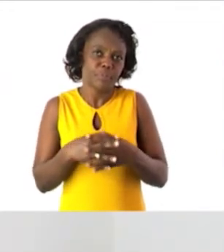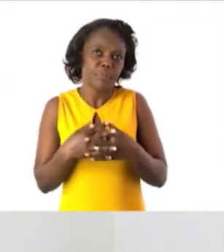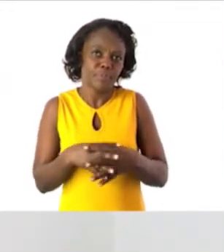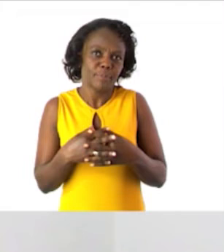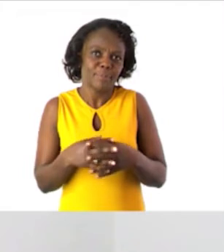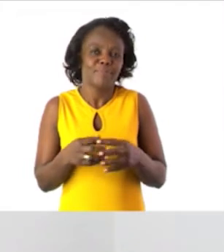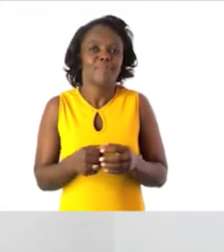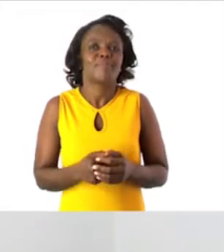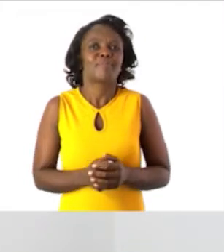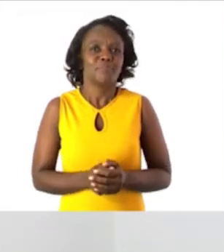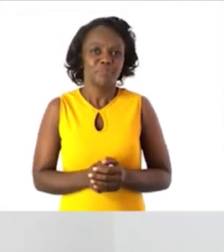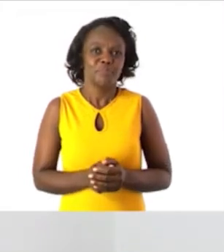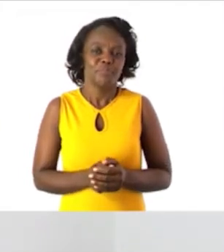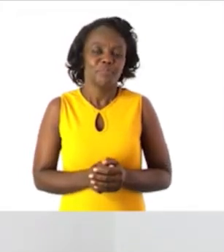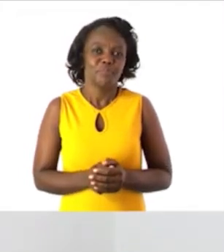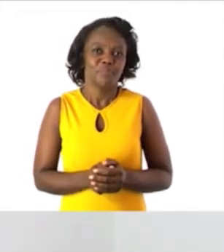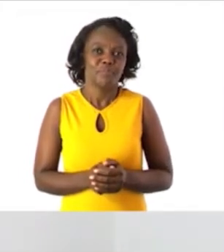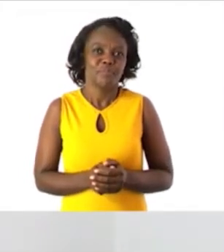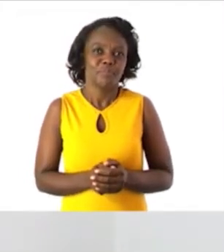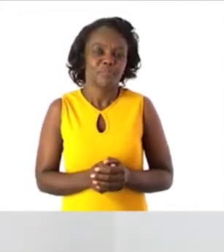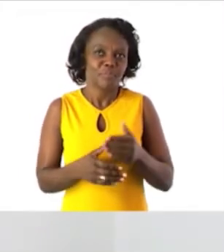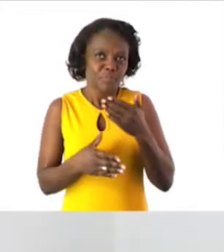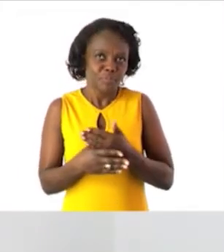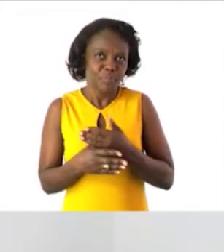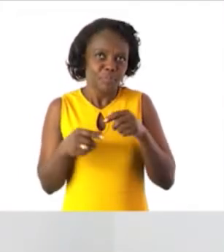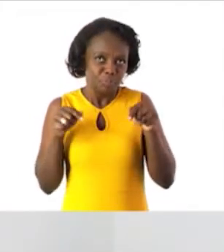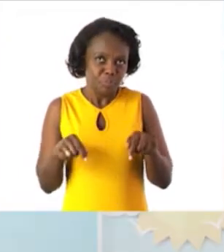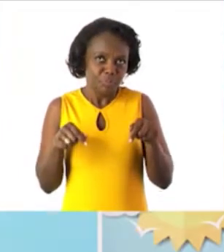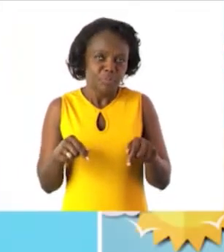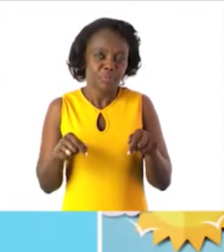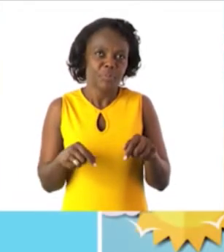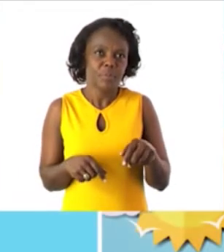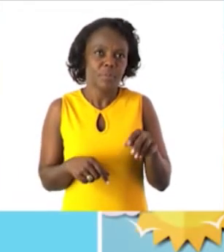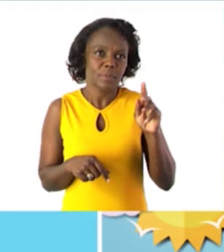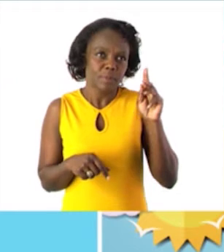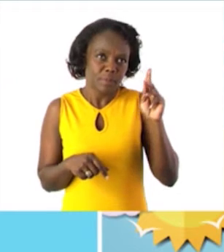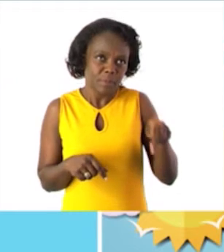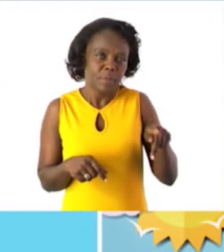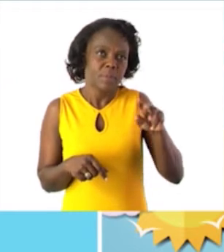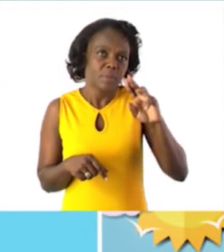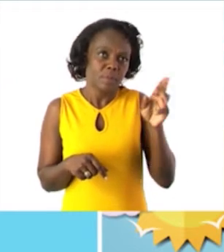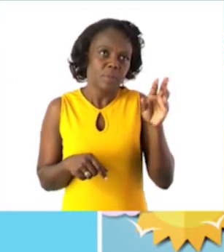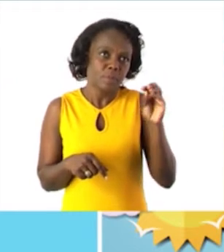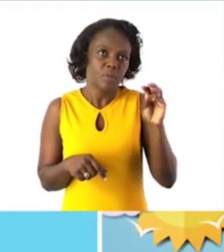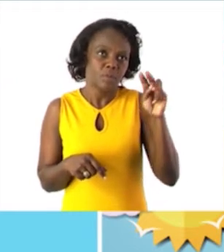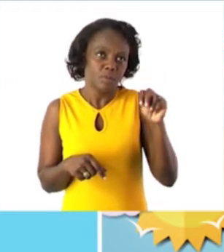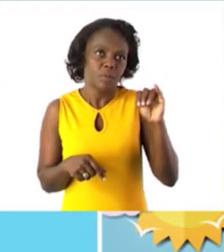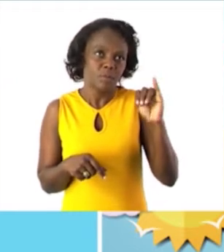you go, you have done it. Today's topic, we are going to look